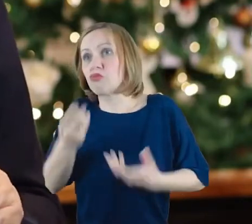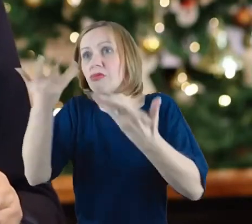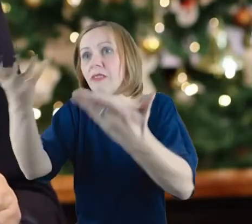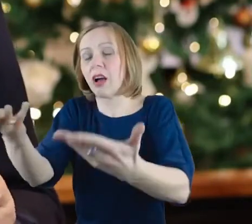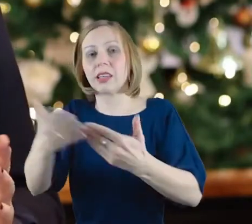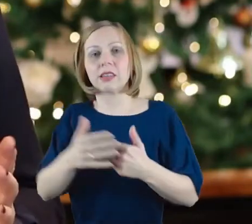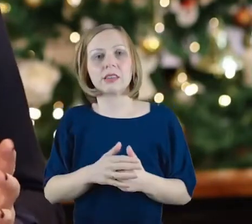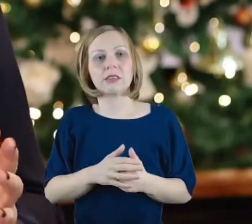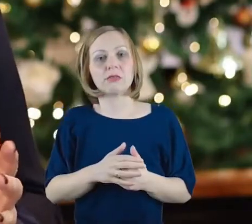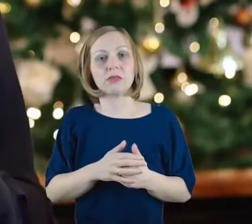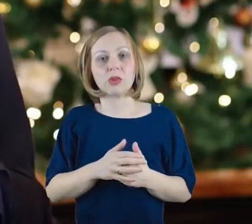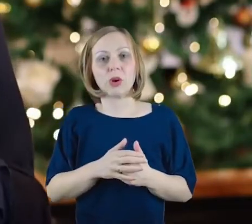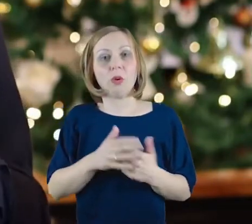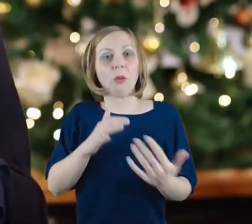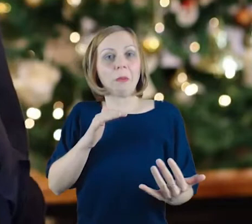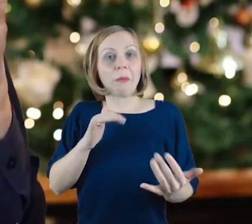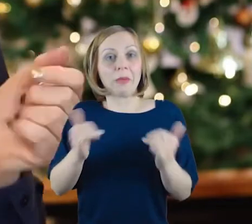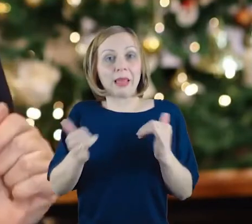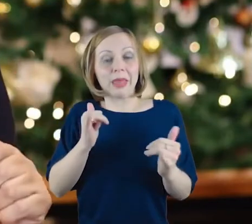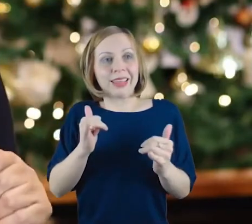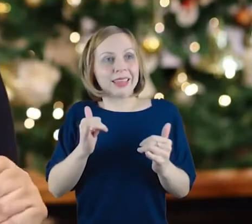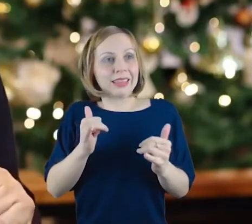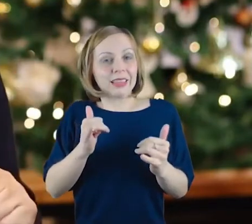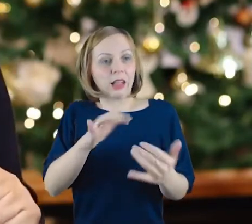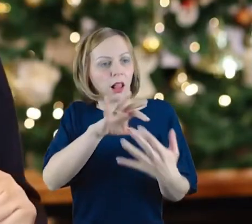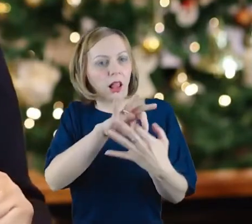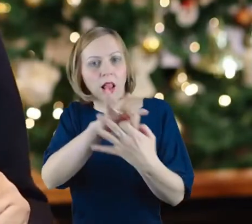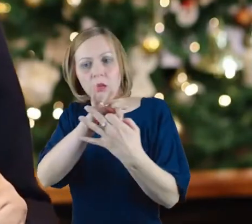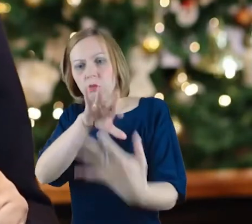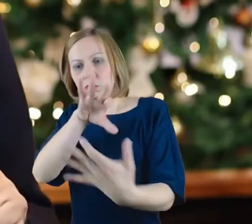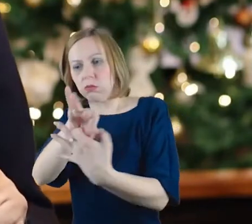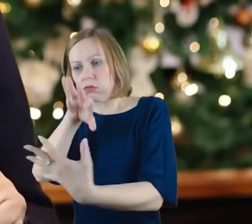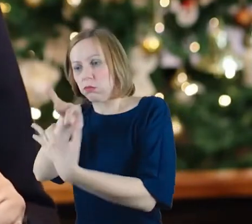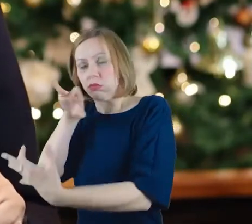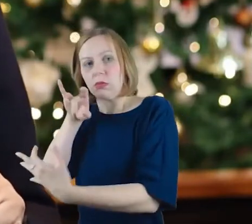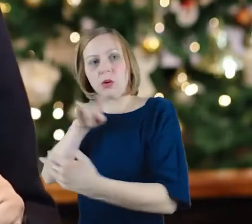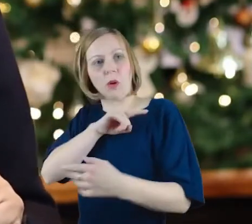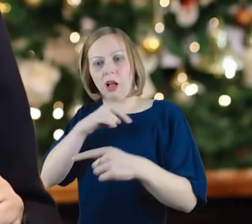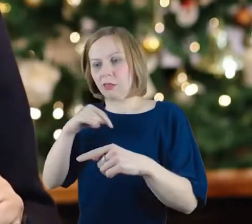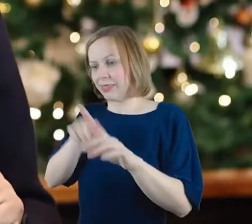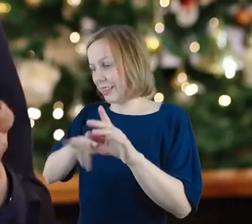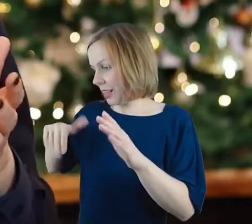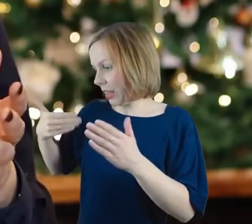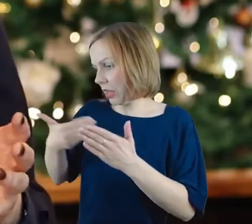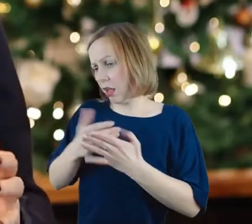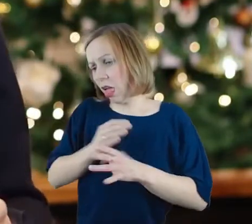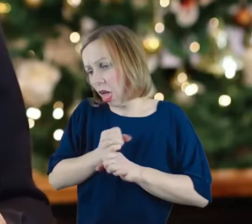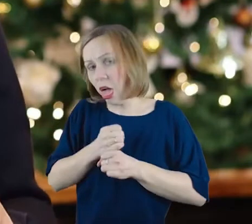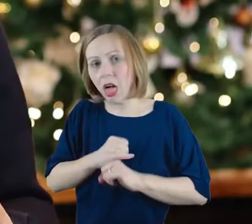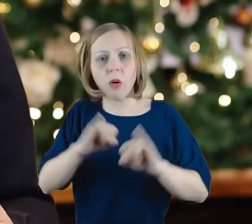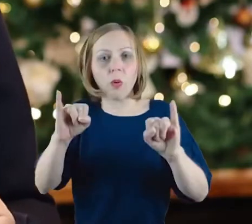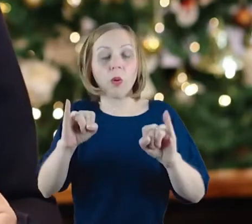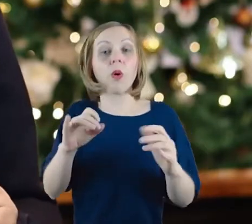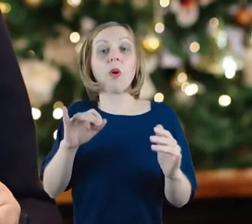perhaps broken because your relationships have fractured and fallen apart under the strain of the past few months, or maybe you're living